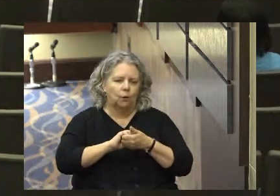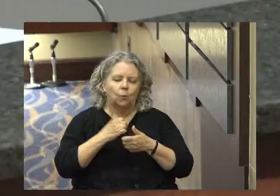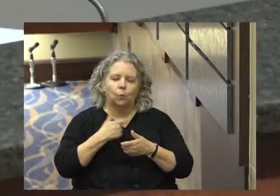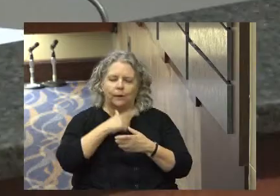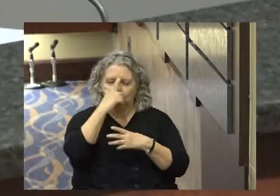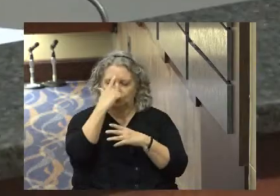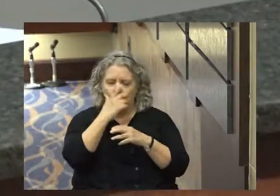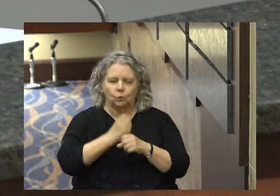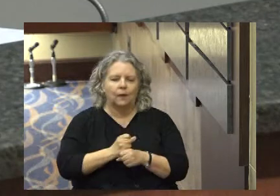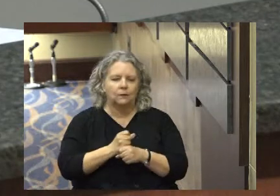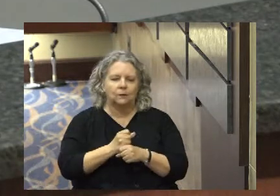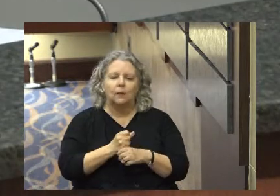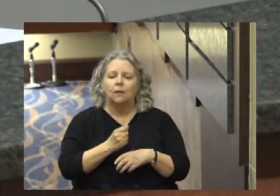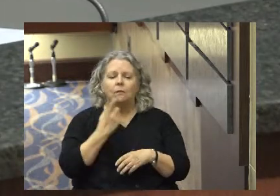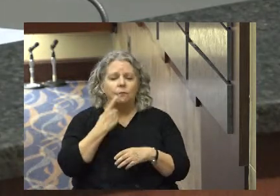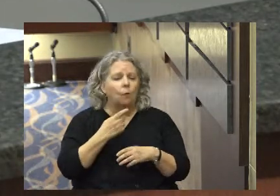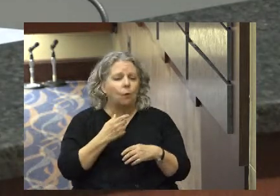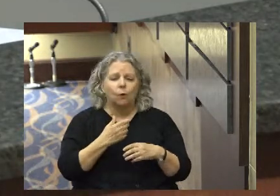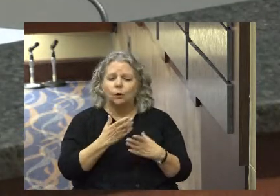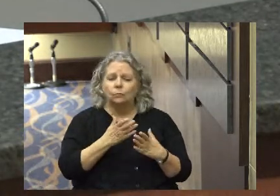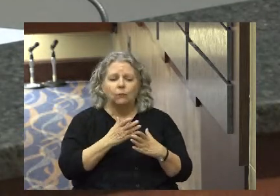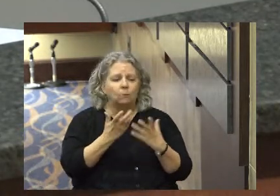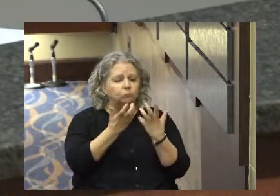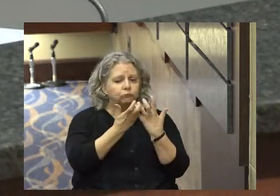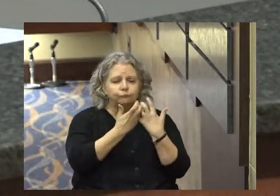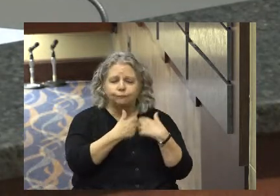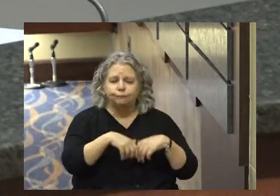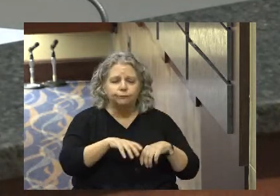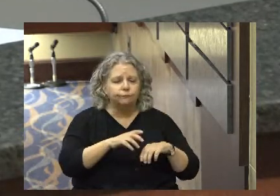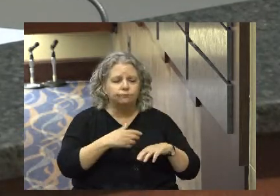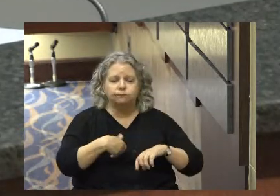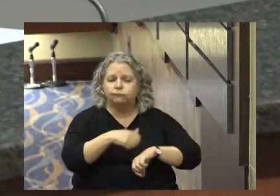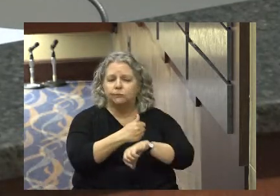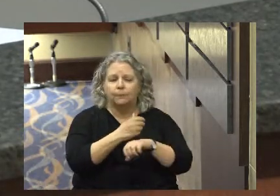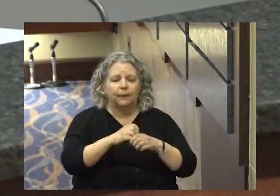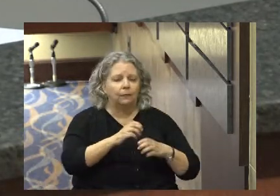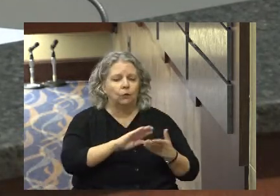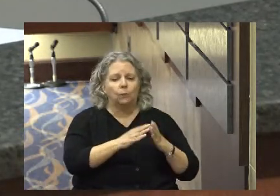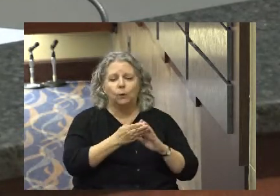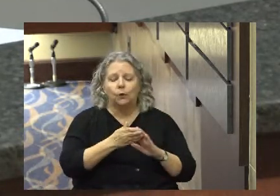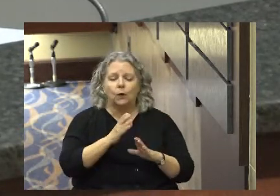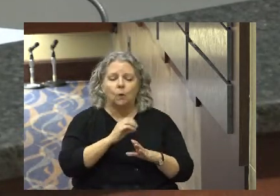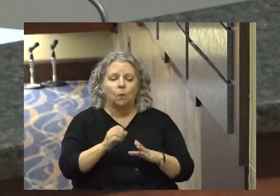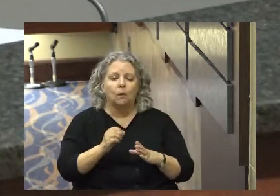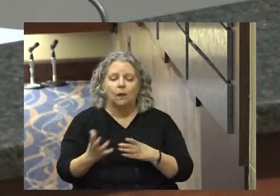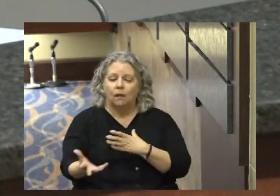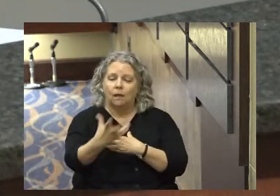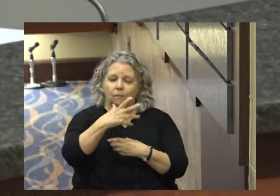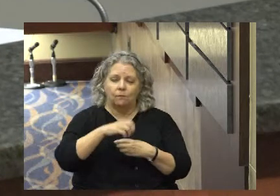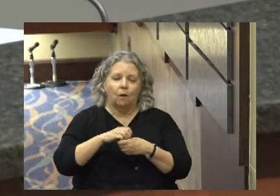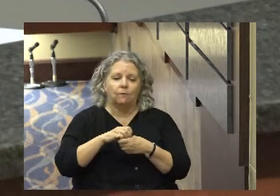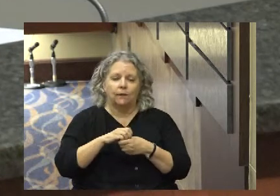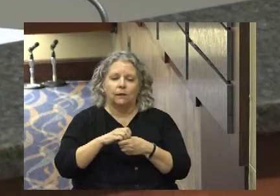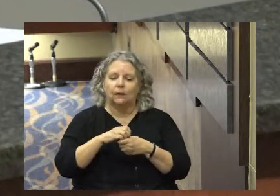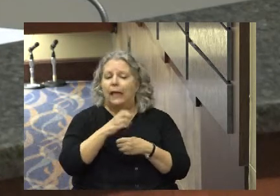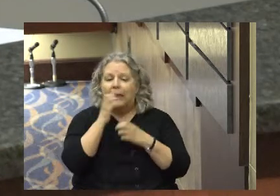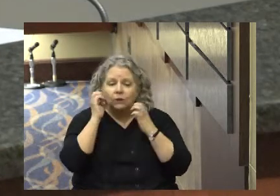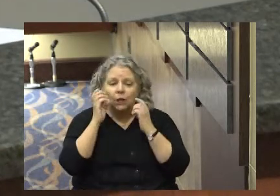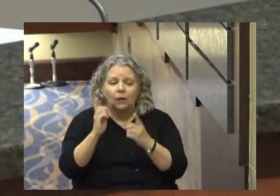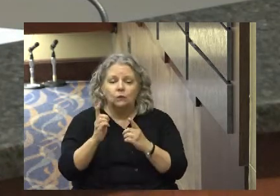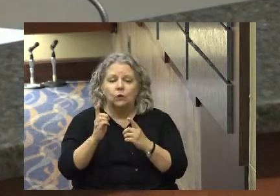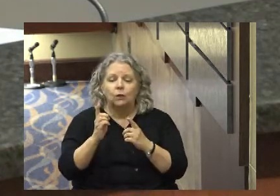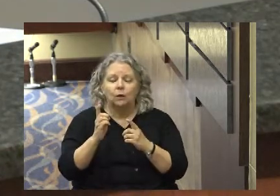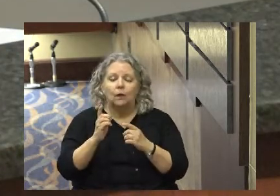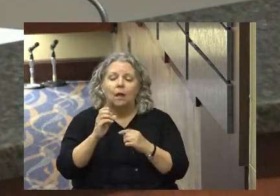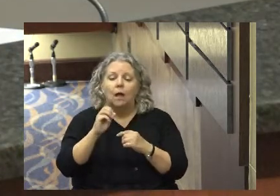it is community organizing or building pathways for civic engagement and education, the home ownership. I think so